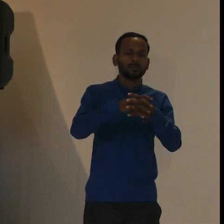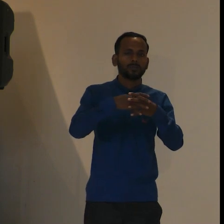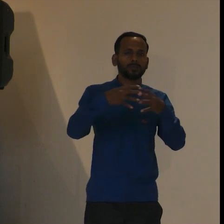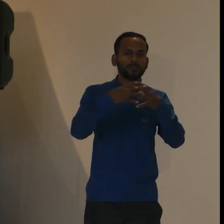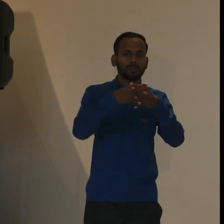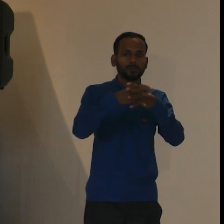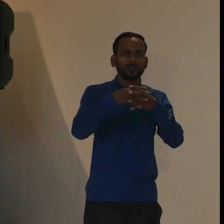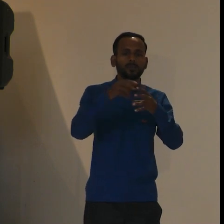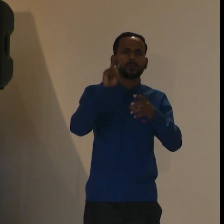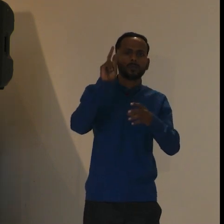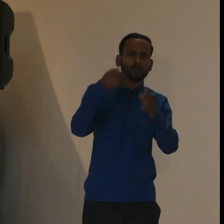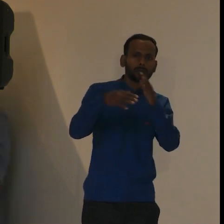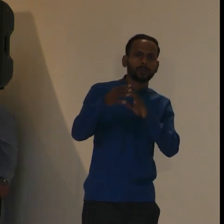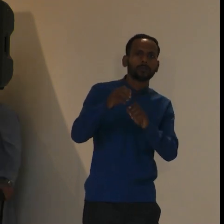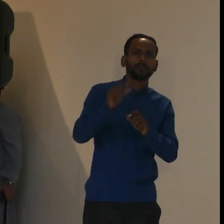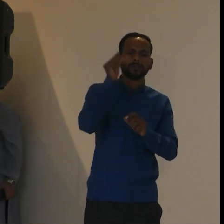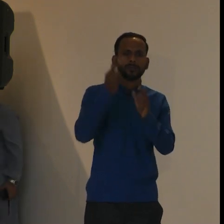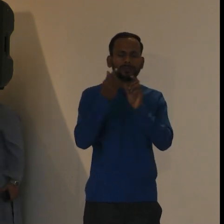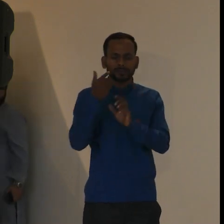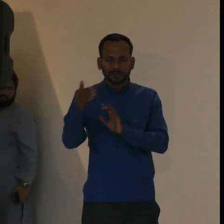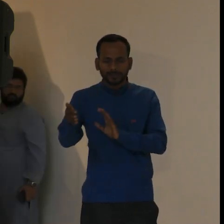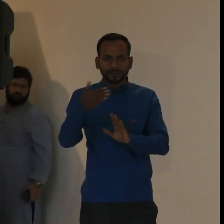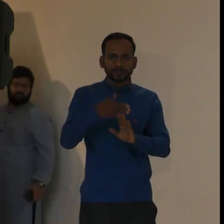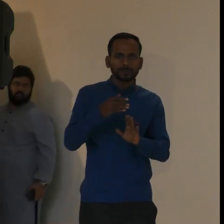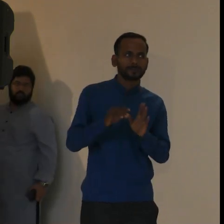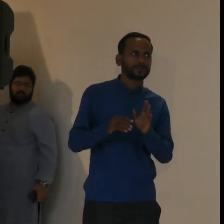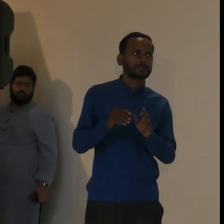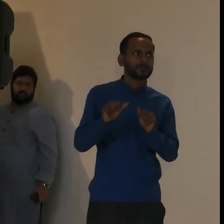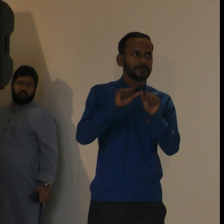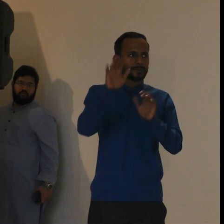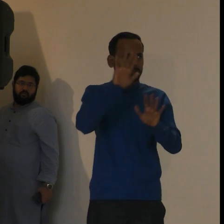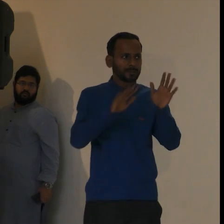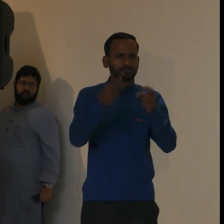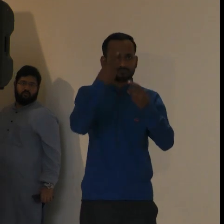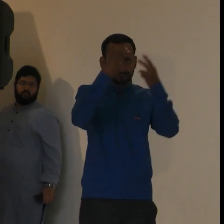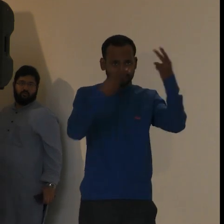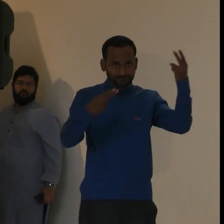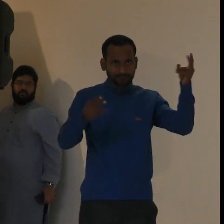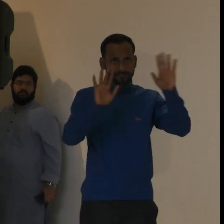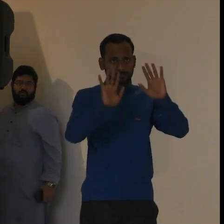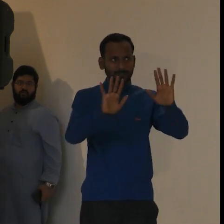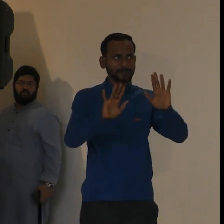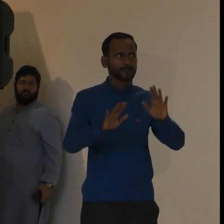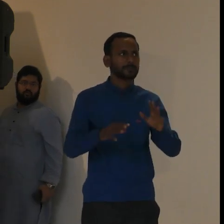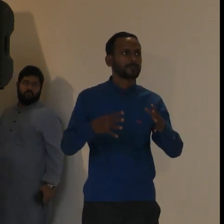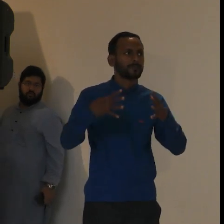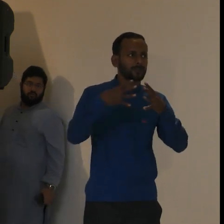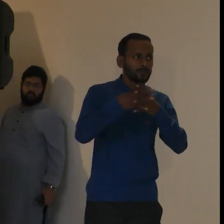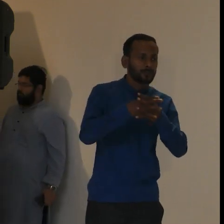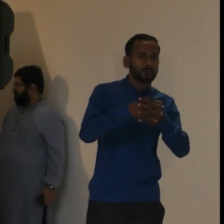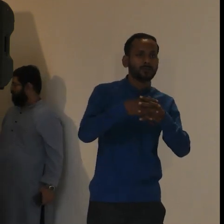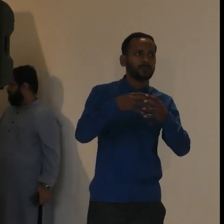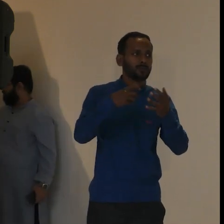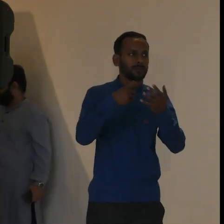American soldiers stationed in Mangalore. And this is not something I'd ever heard about. Right? And suddenly the World War, I'm very averse to